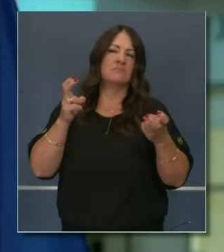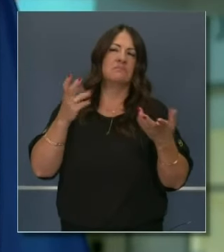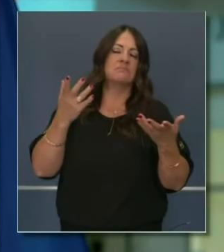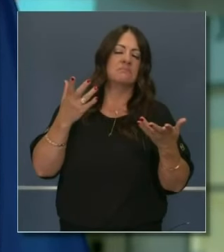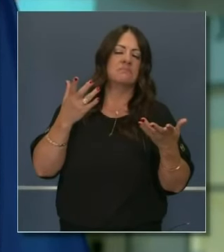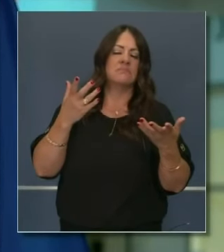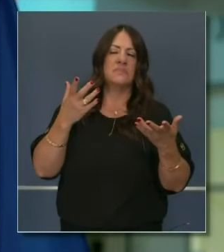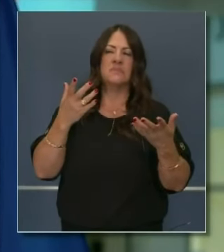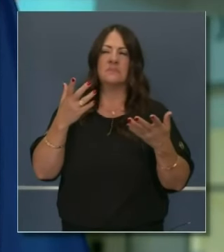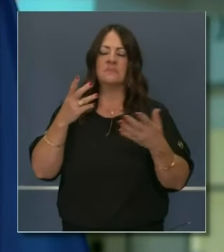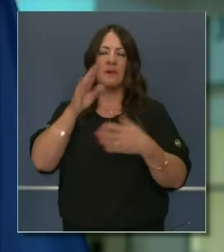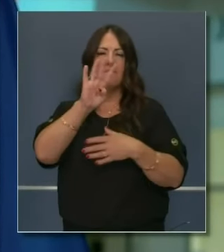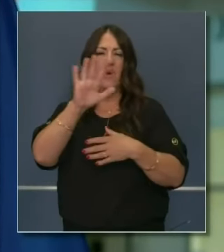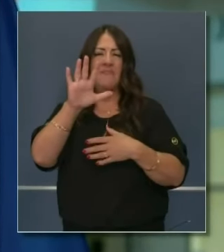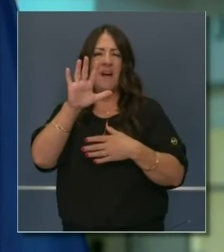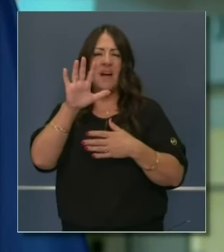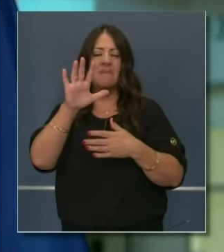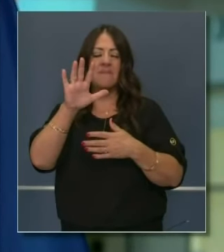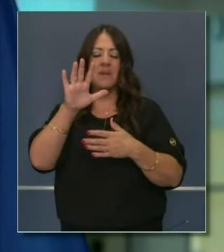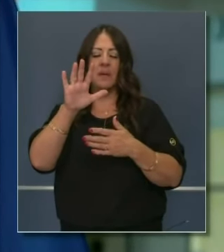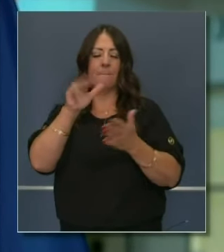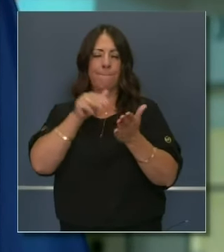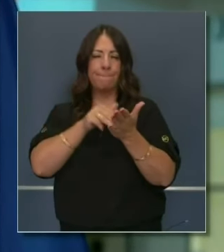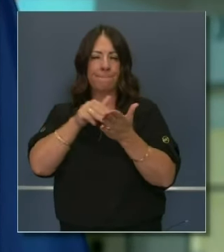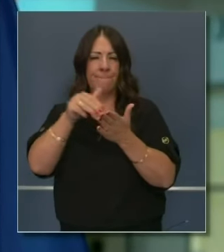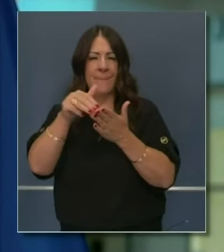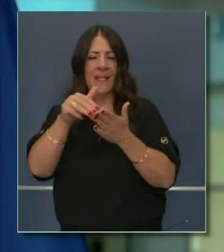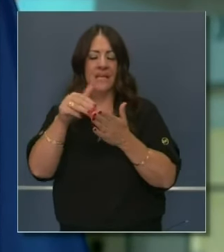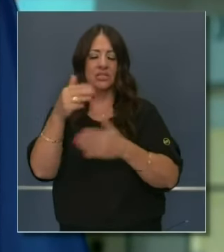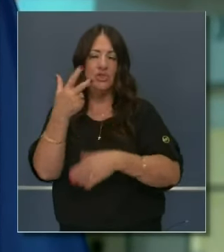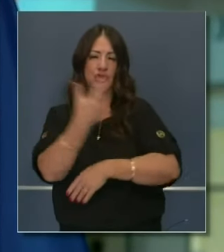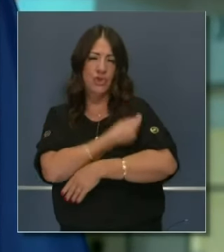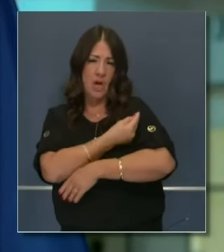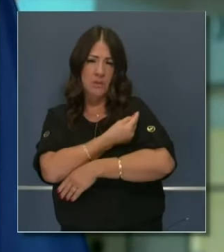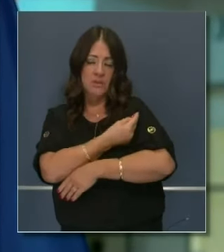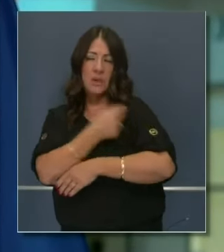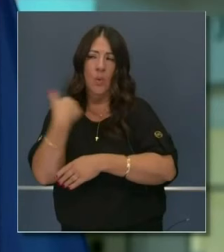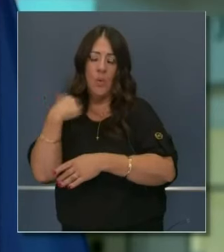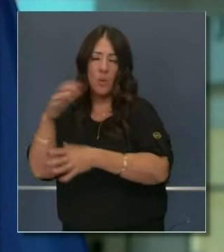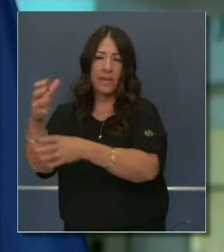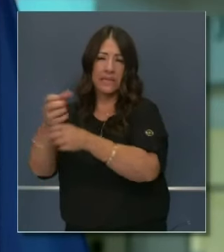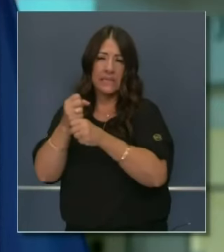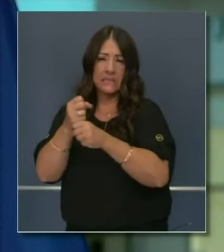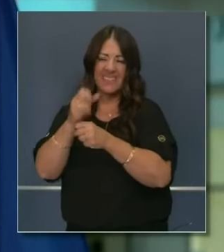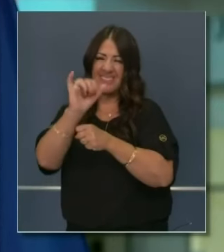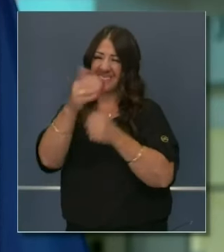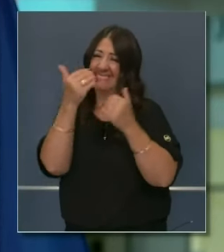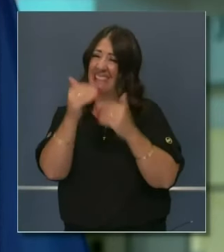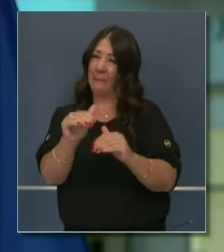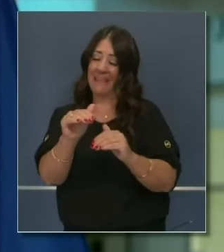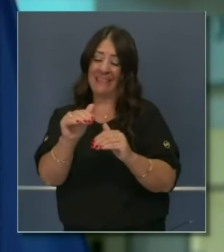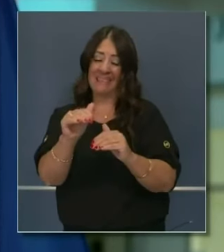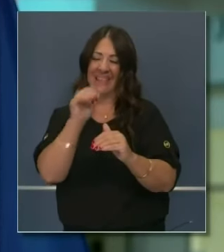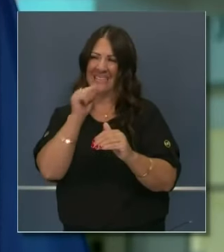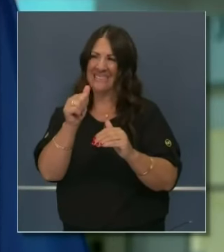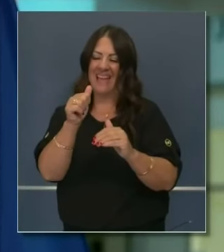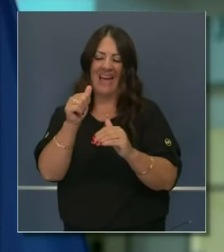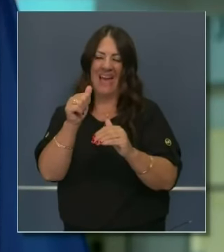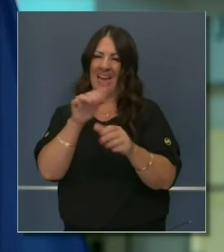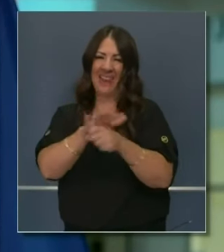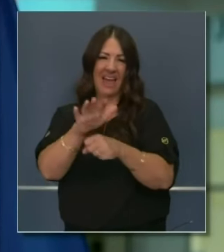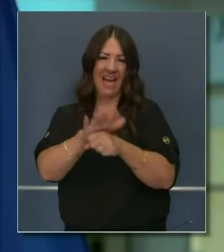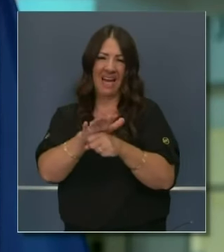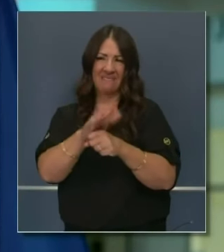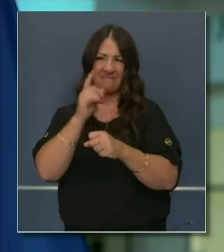end, 45 million doses. Now that is a very limited supply for the nation. Let's